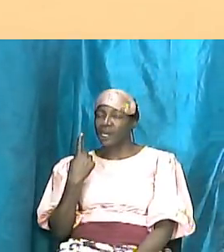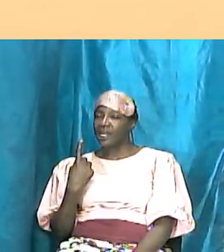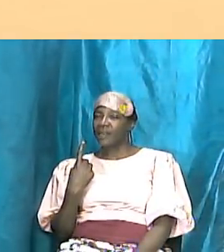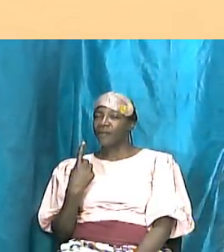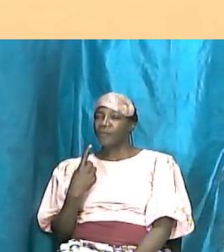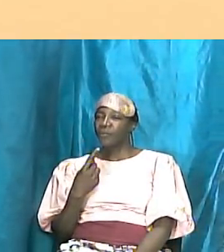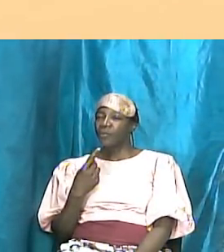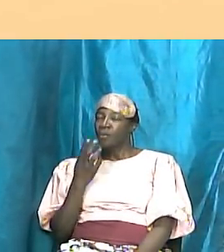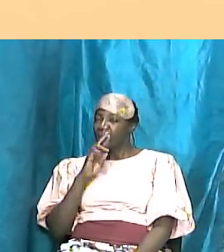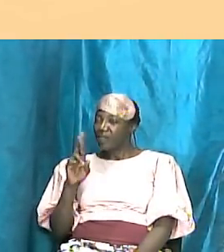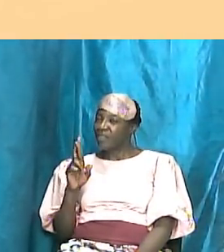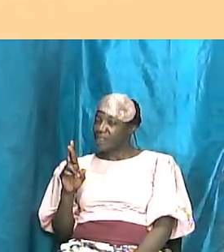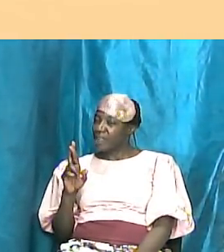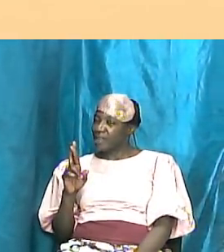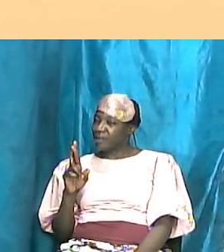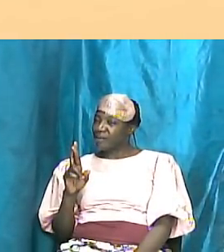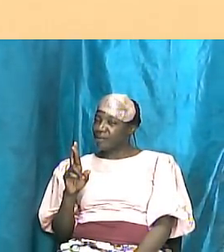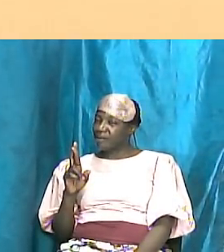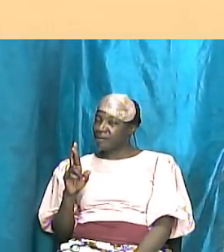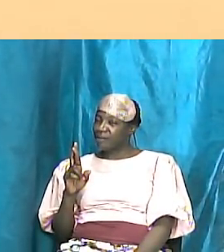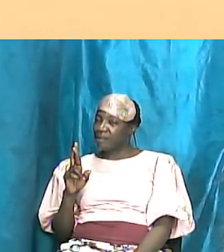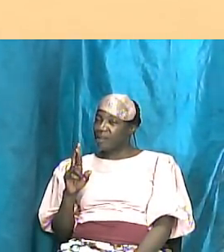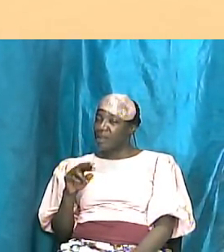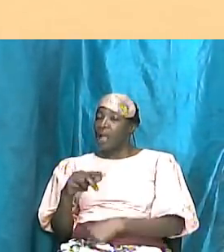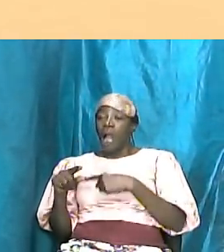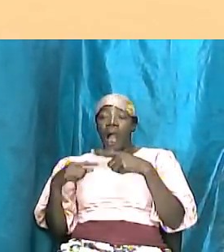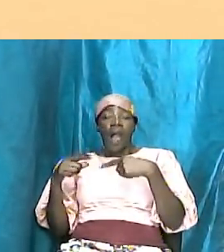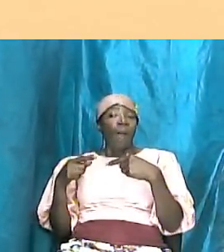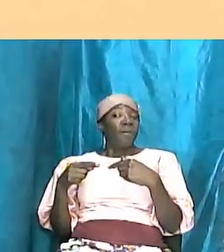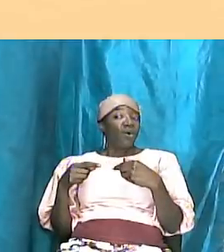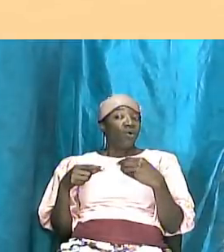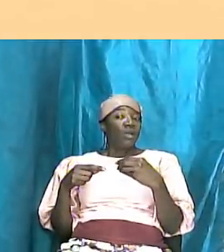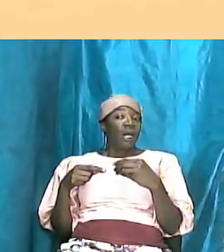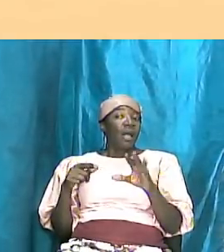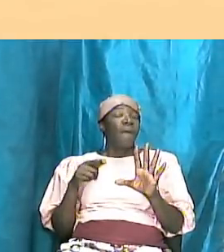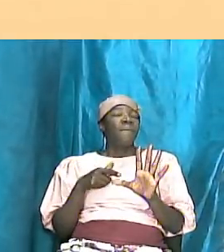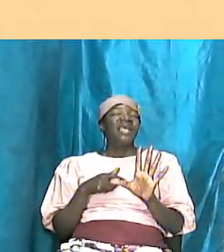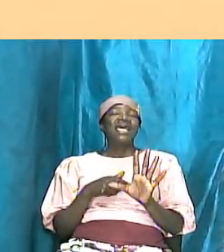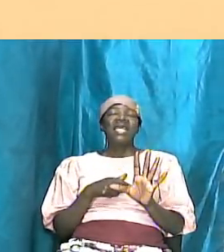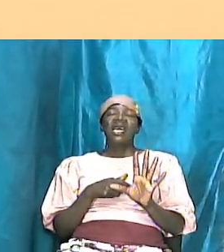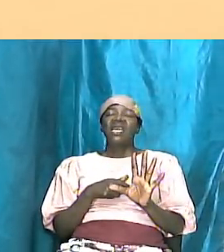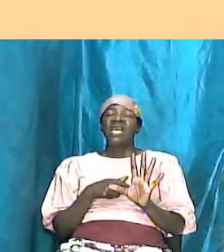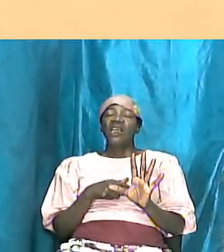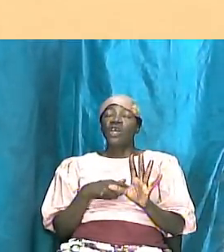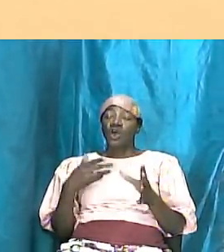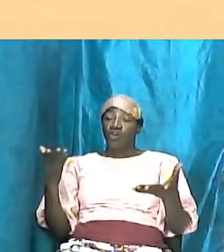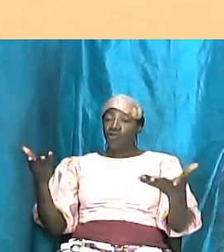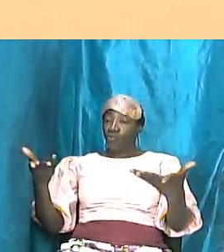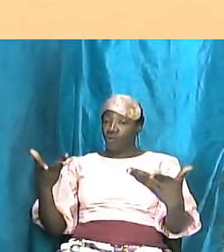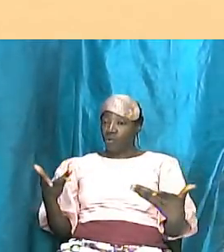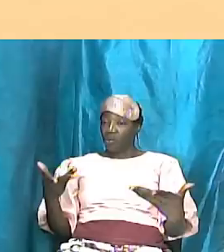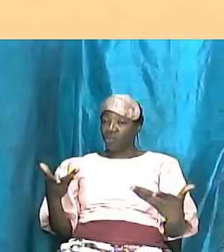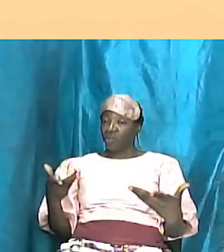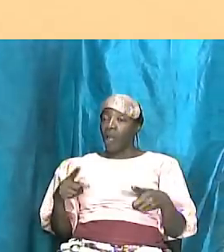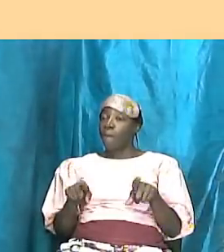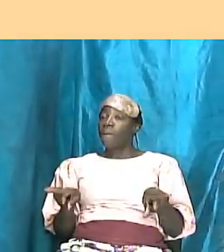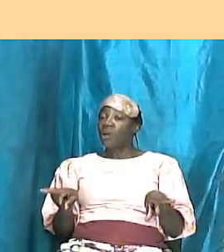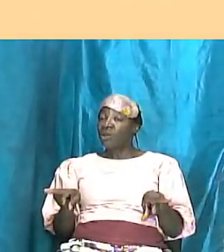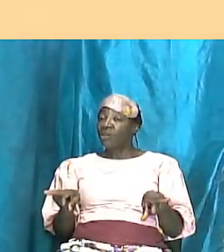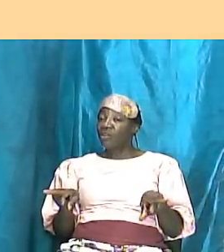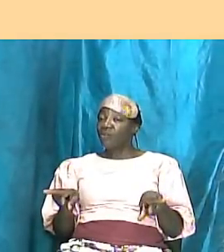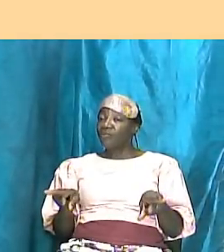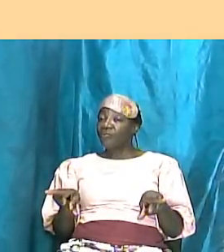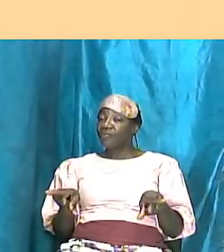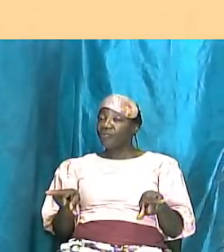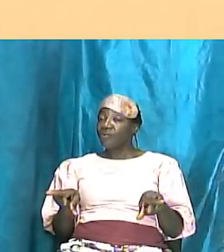are things relating to beginnings pointed out to us, but even